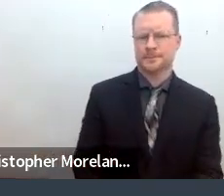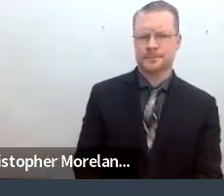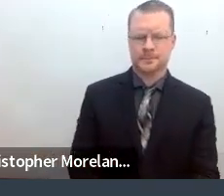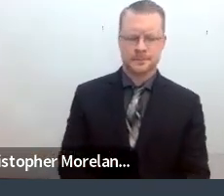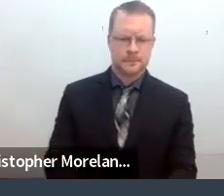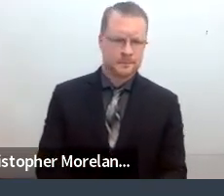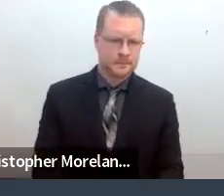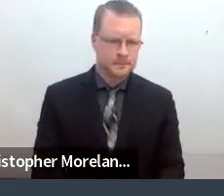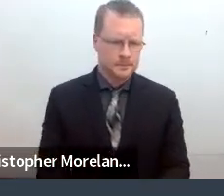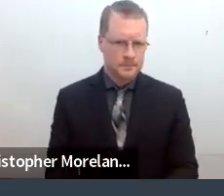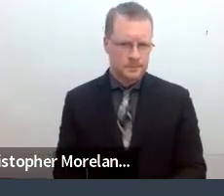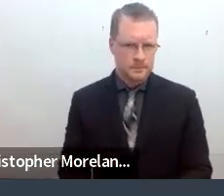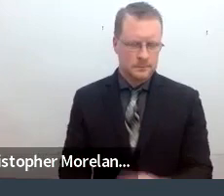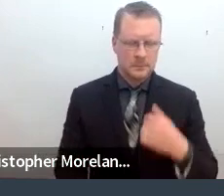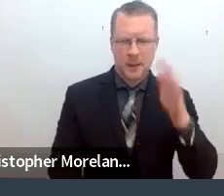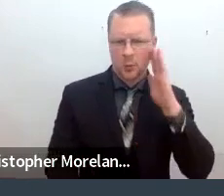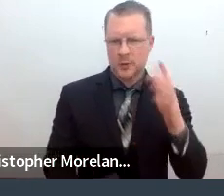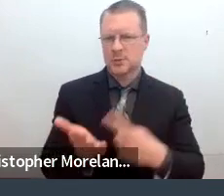So what's happening here?